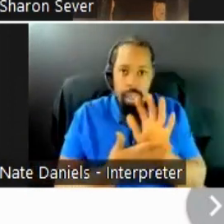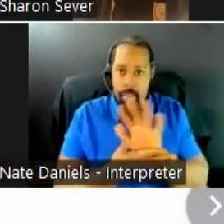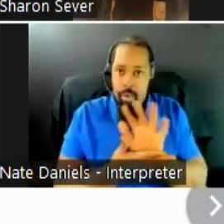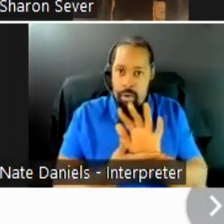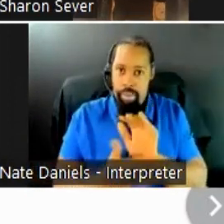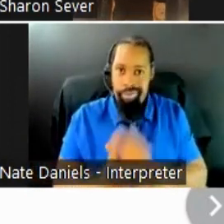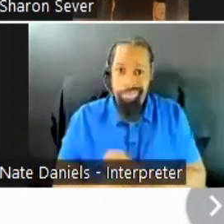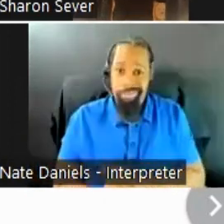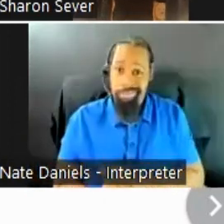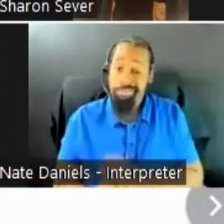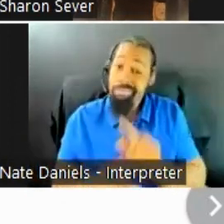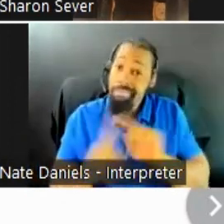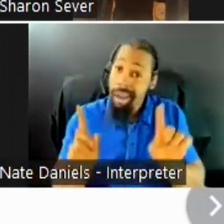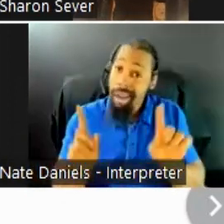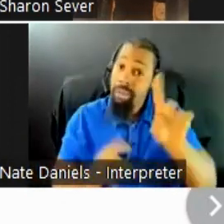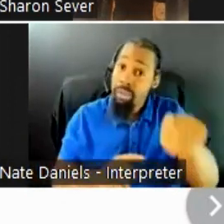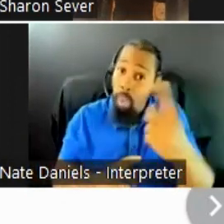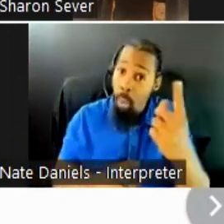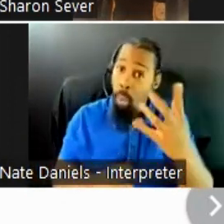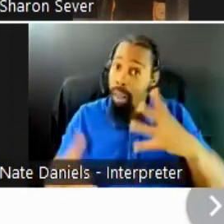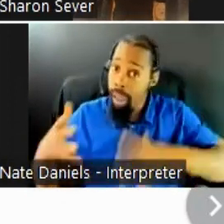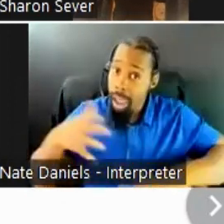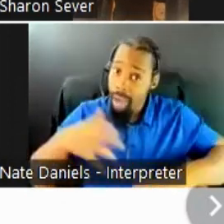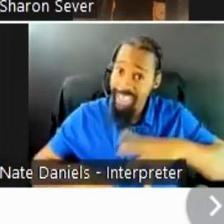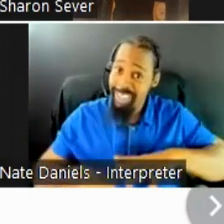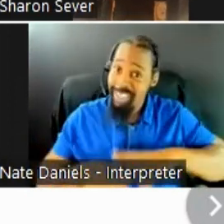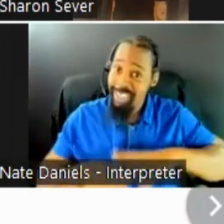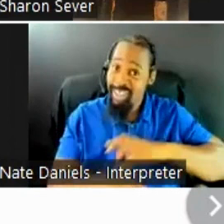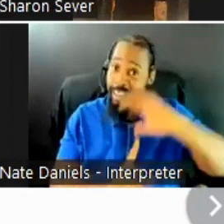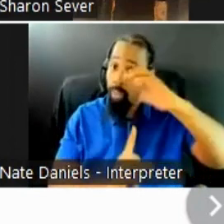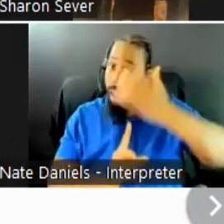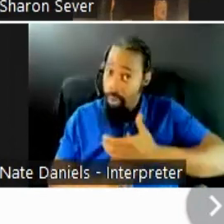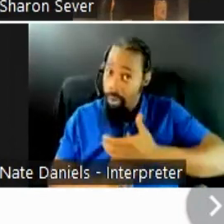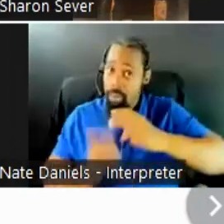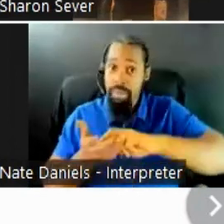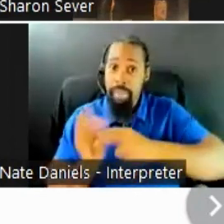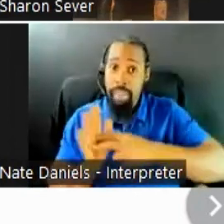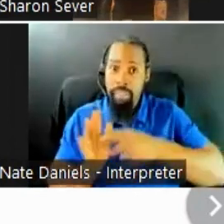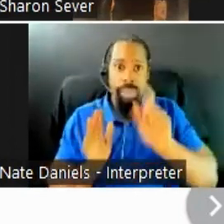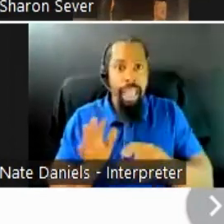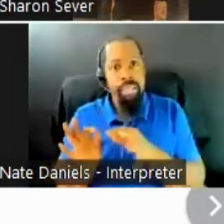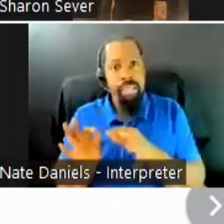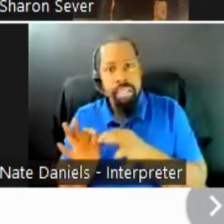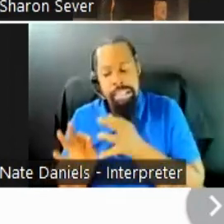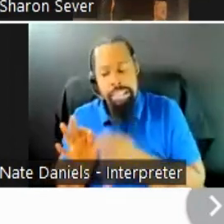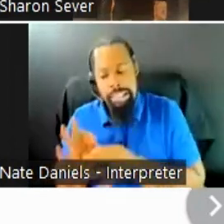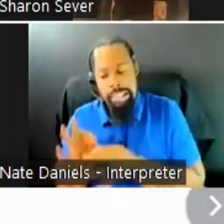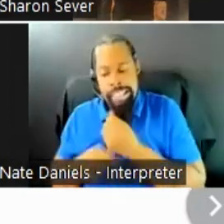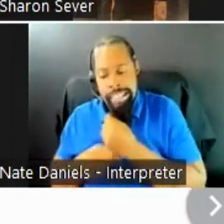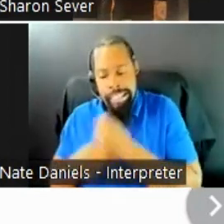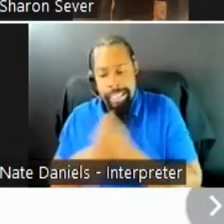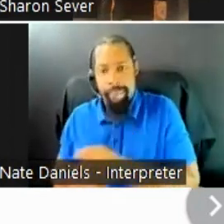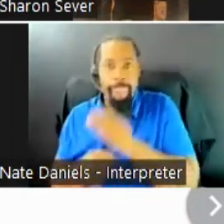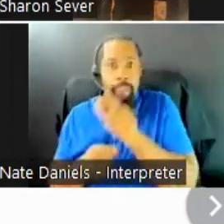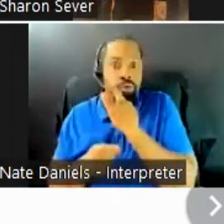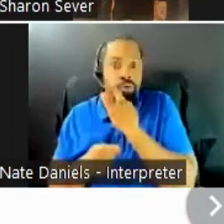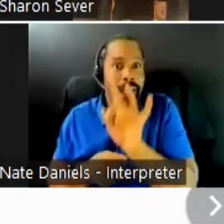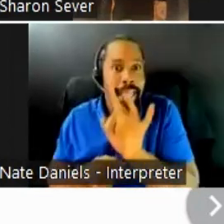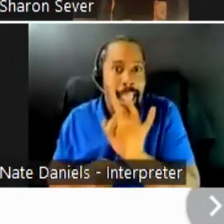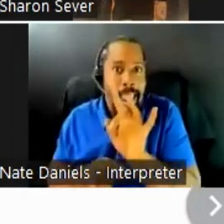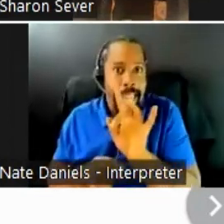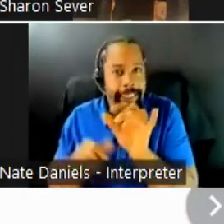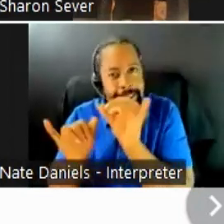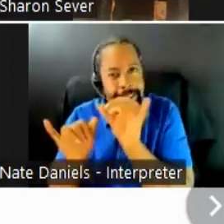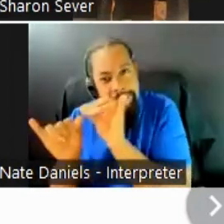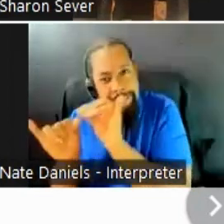had to produce 28 identical ones. Oh my gosh. And we didn't have a lot of time, and everything was done